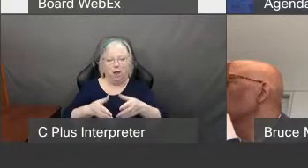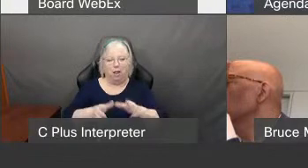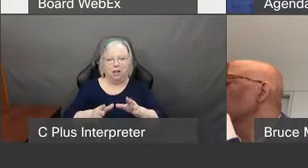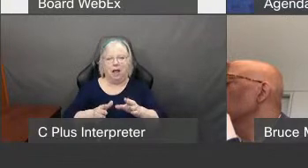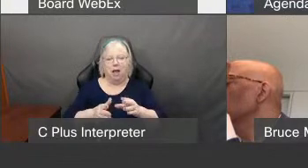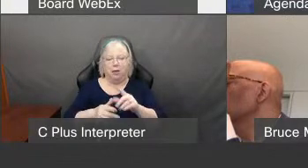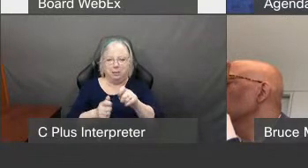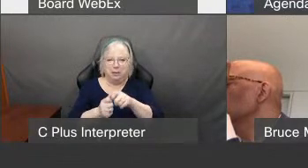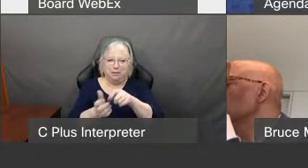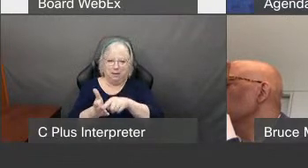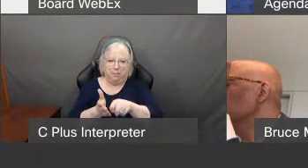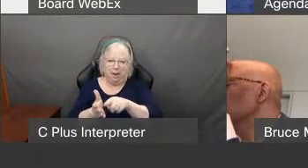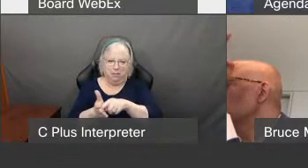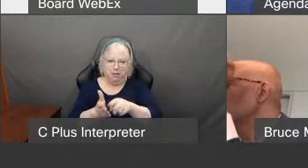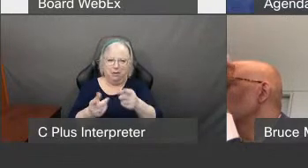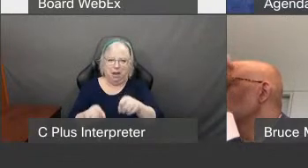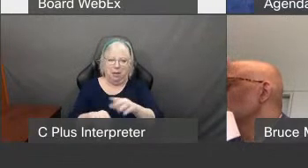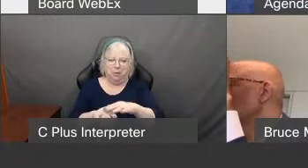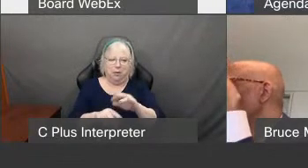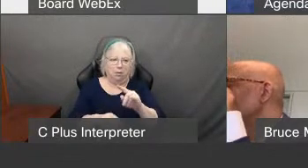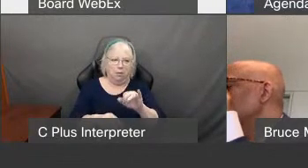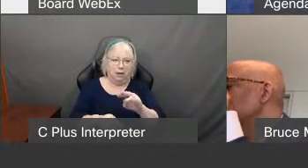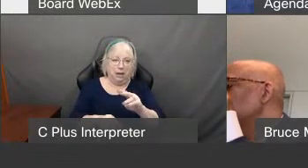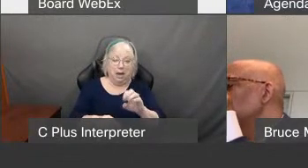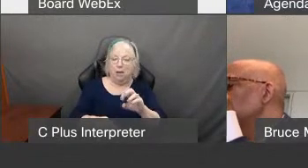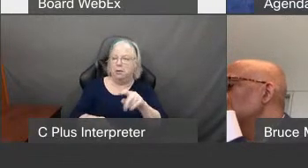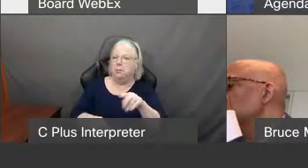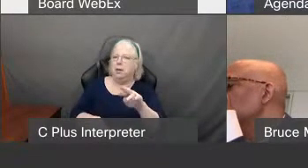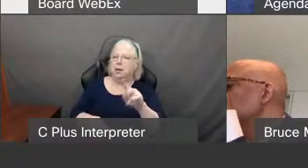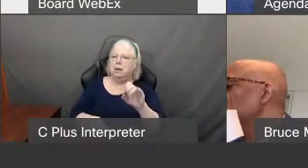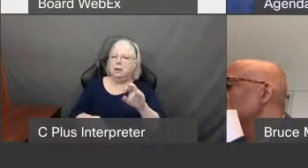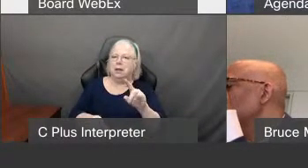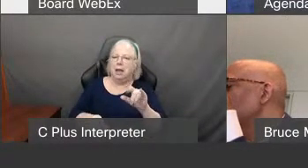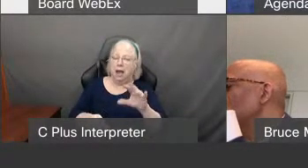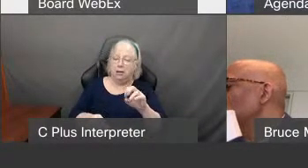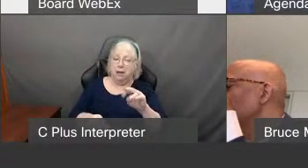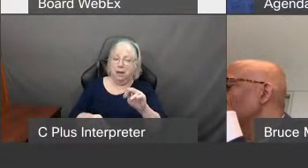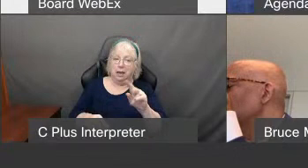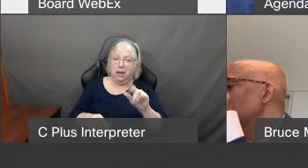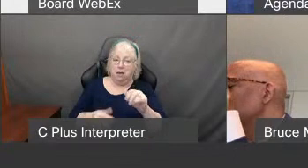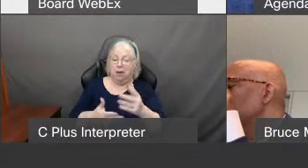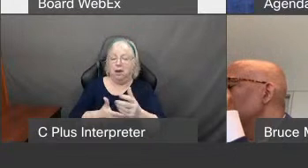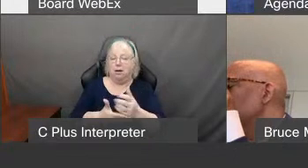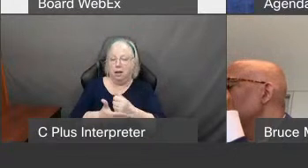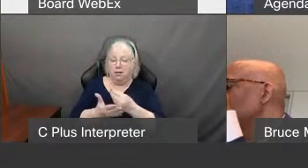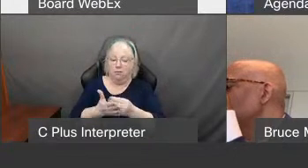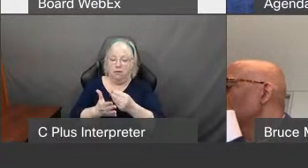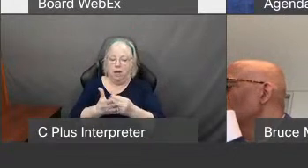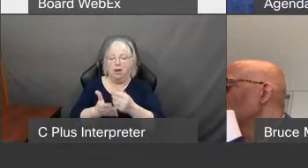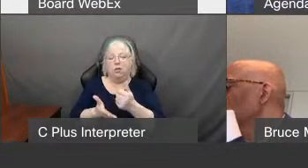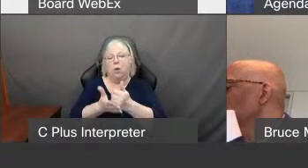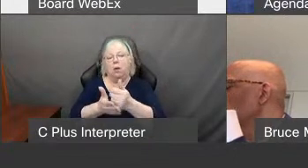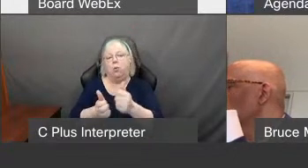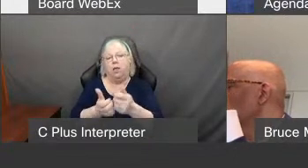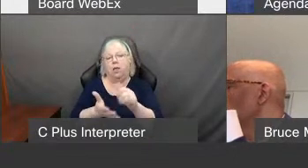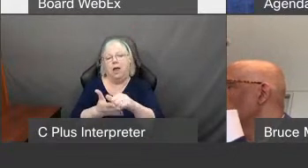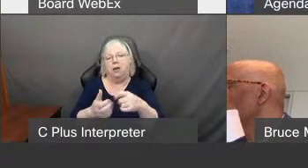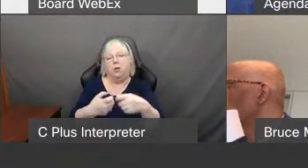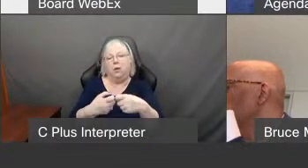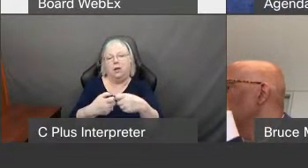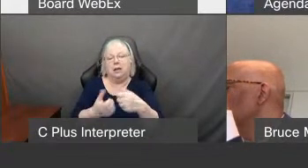paid on time, things of that nature. Placid County was able to receive some funding to help with that utility assistance. That's a